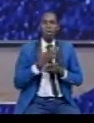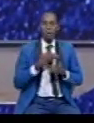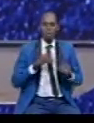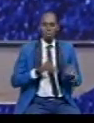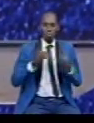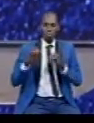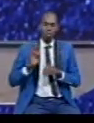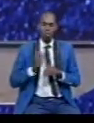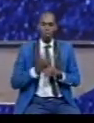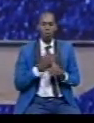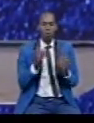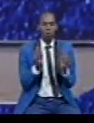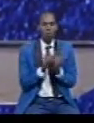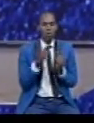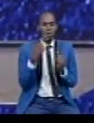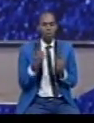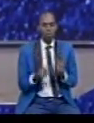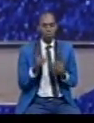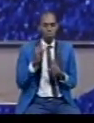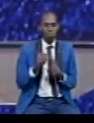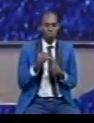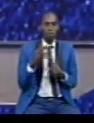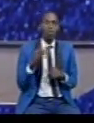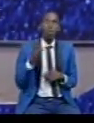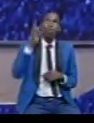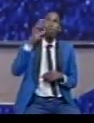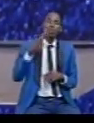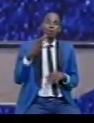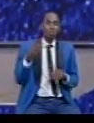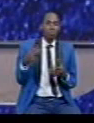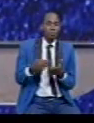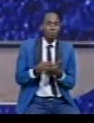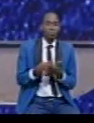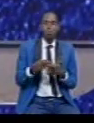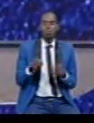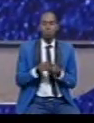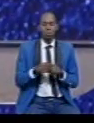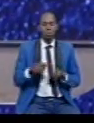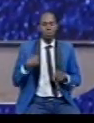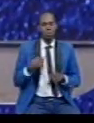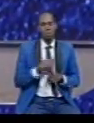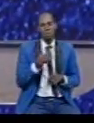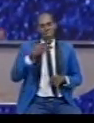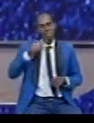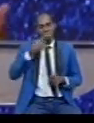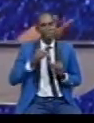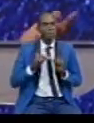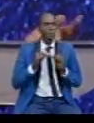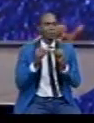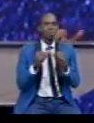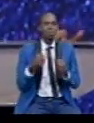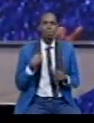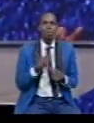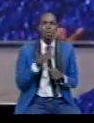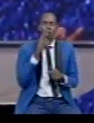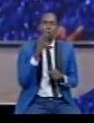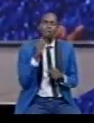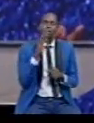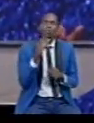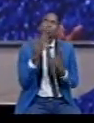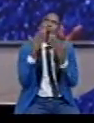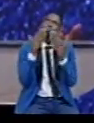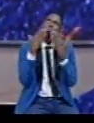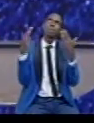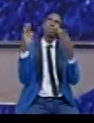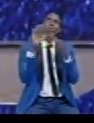with the gospel. Even so we speak. We're so grateful that of all the teeming multitude of